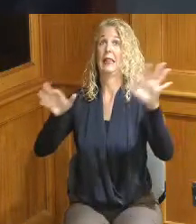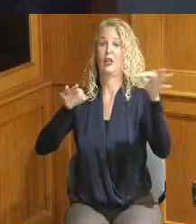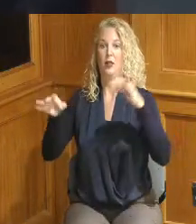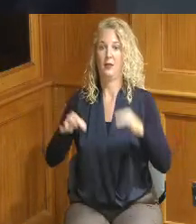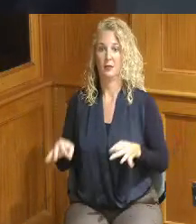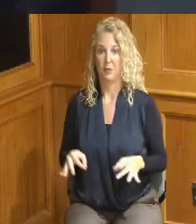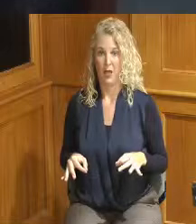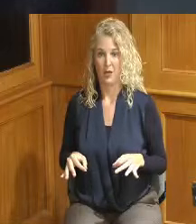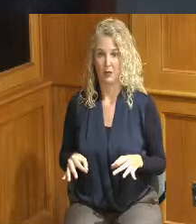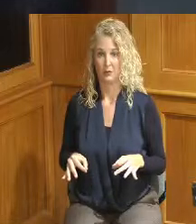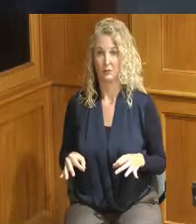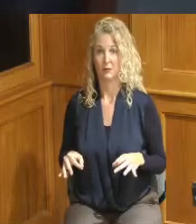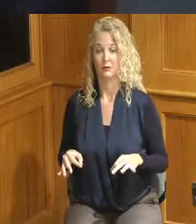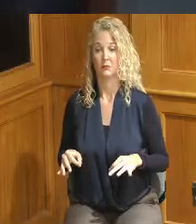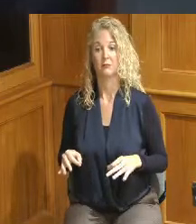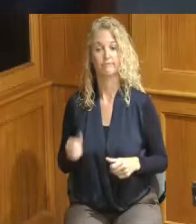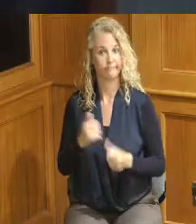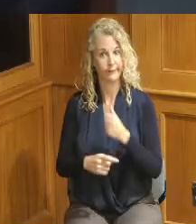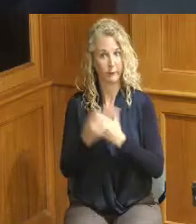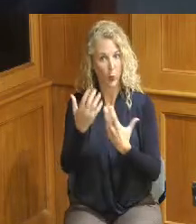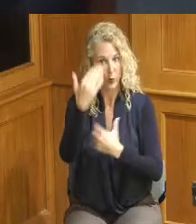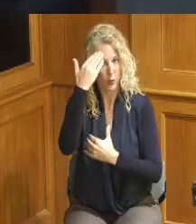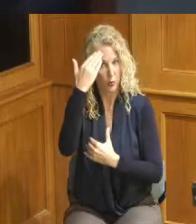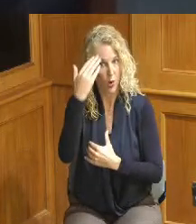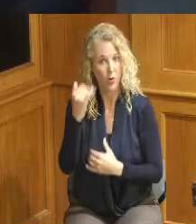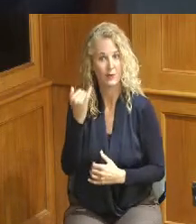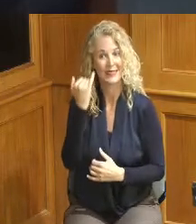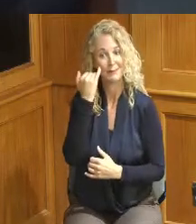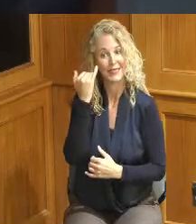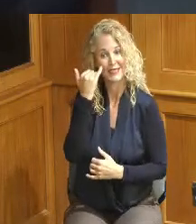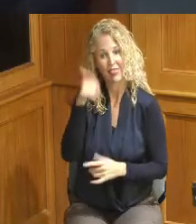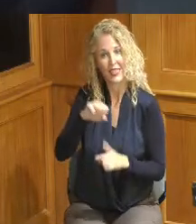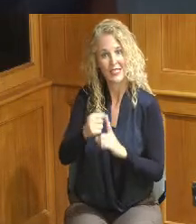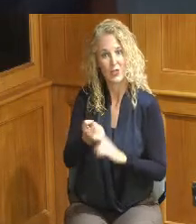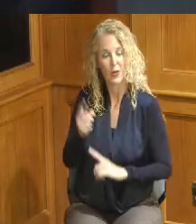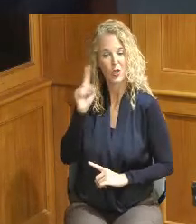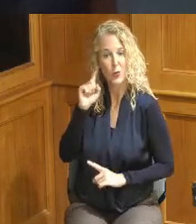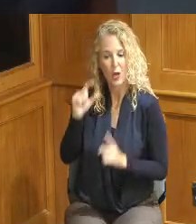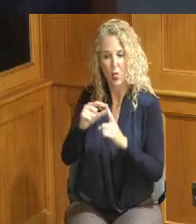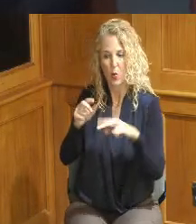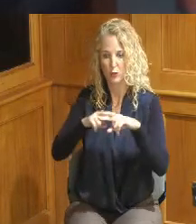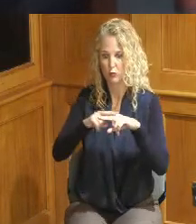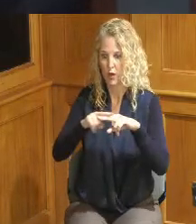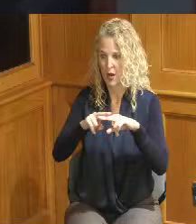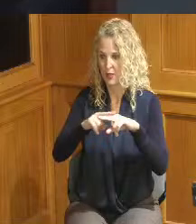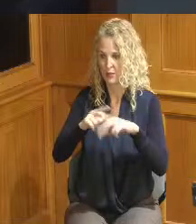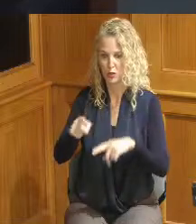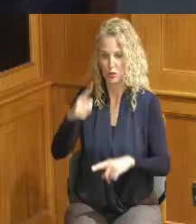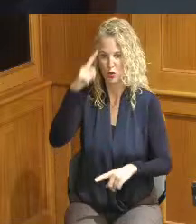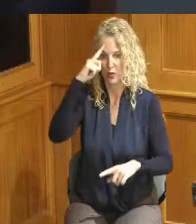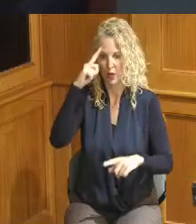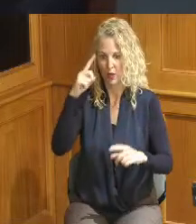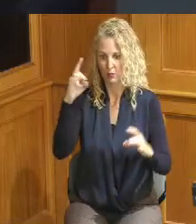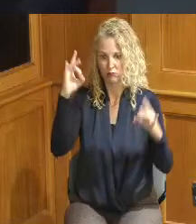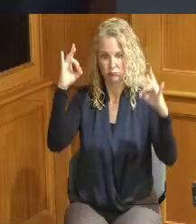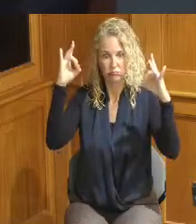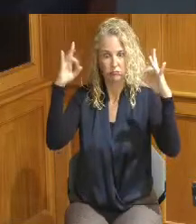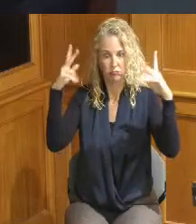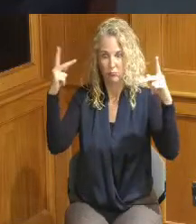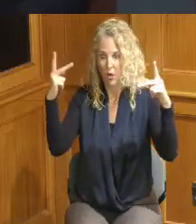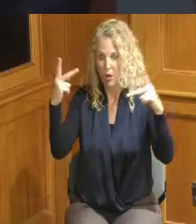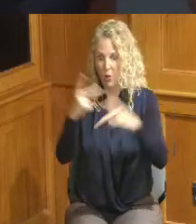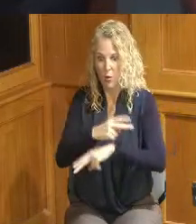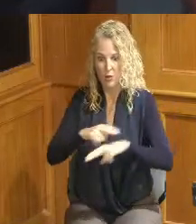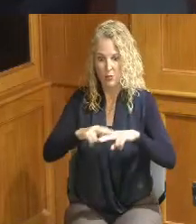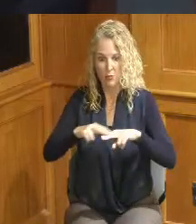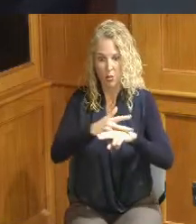of our partners out there. Because once you hear train, you automatically think derailment, and then you automatically think